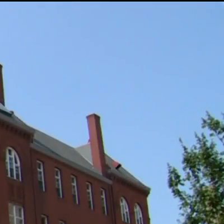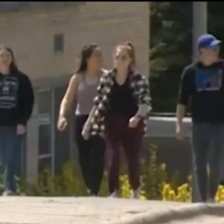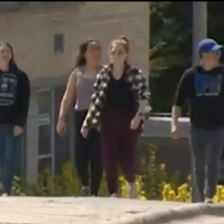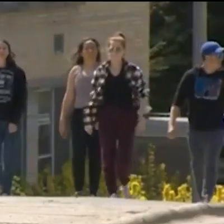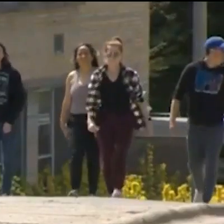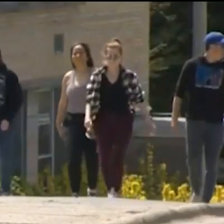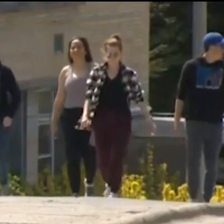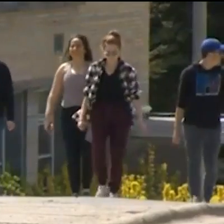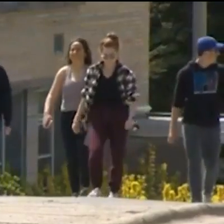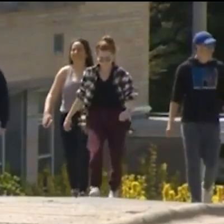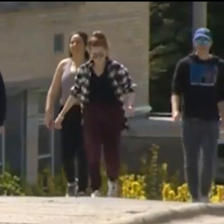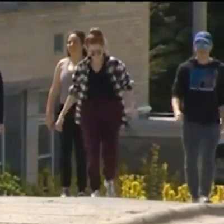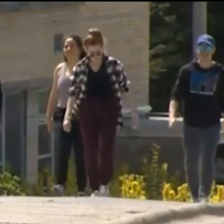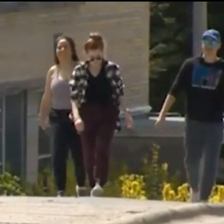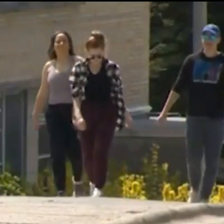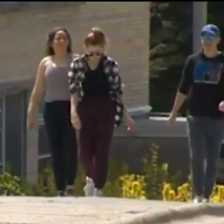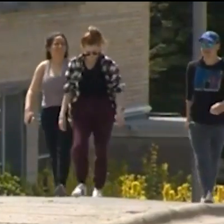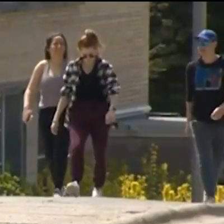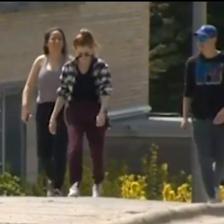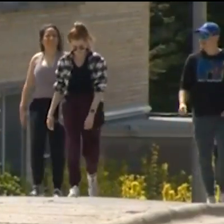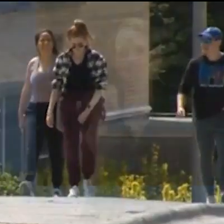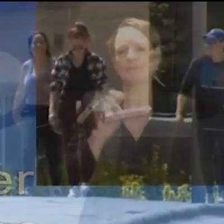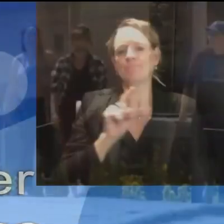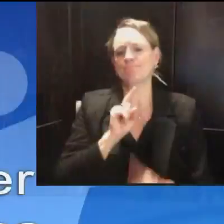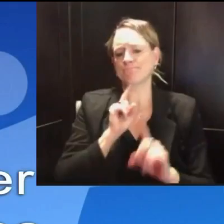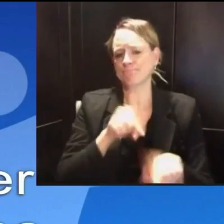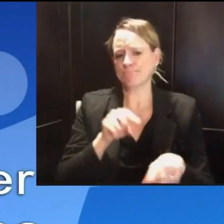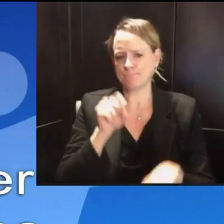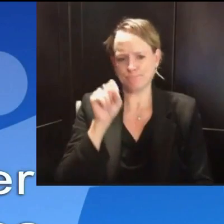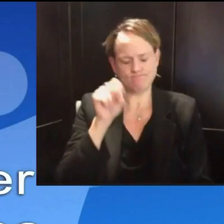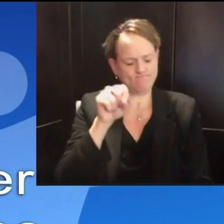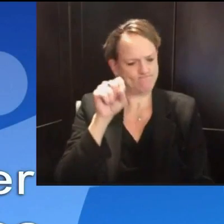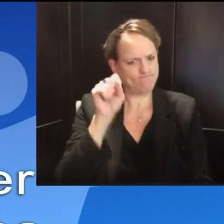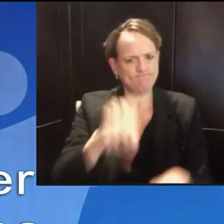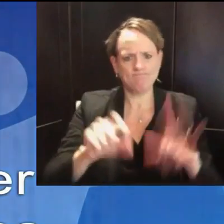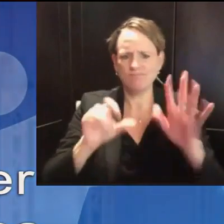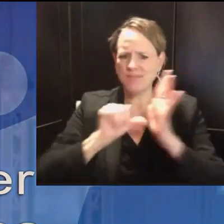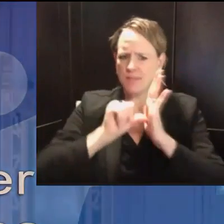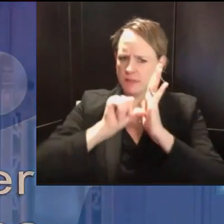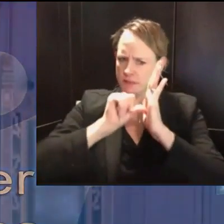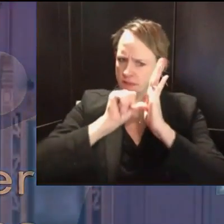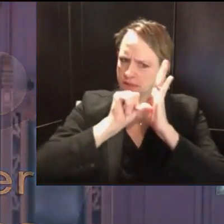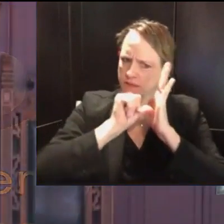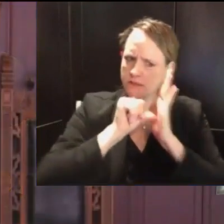like to see cooperate and set an example. We cannot afford to have